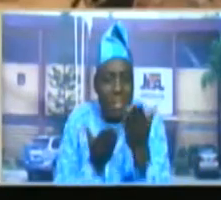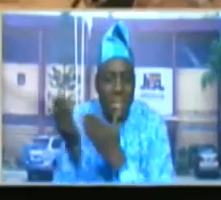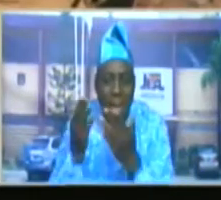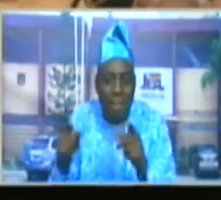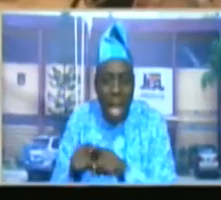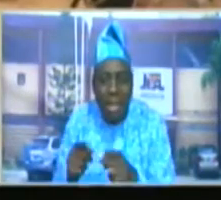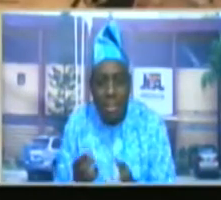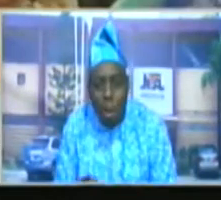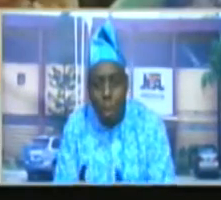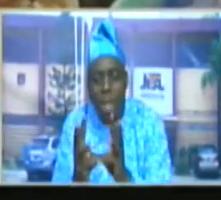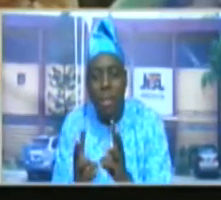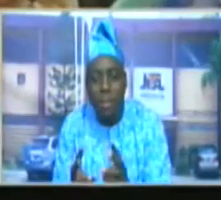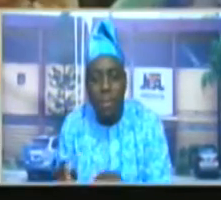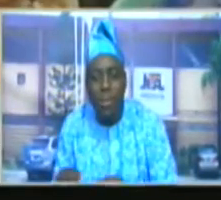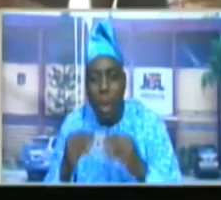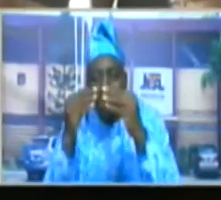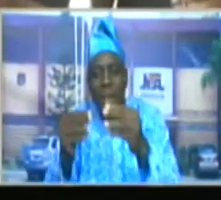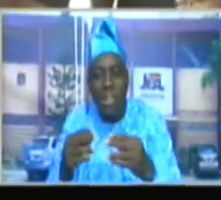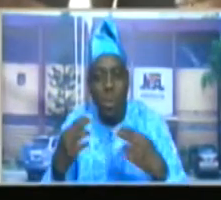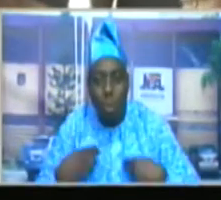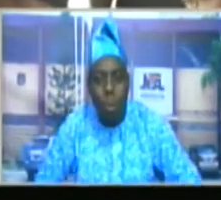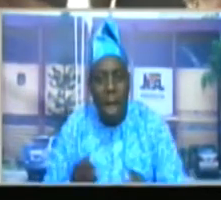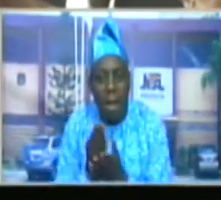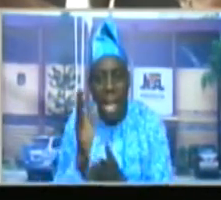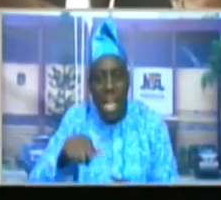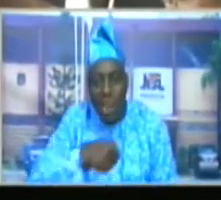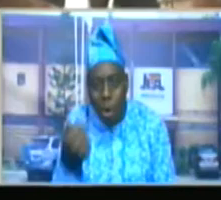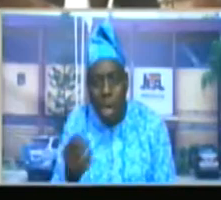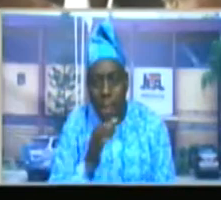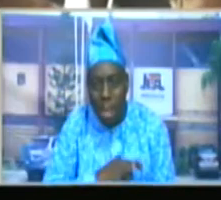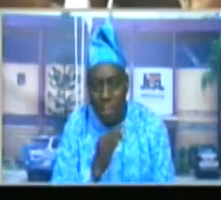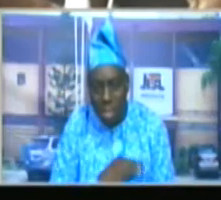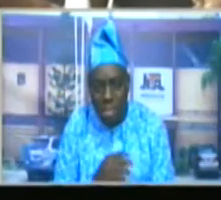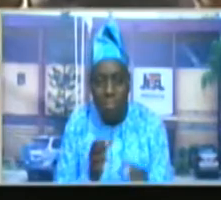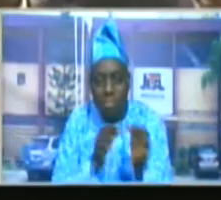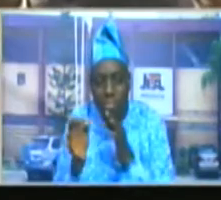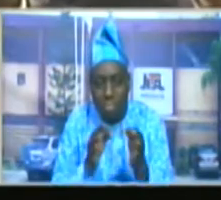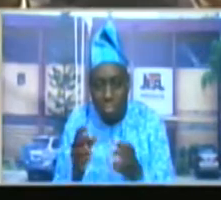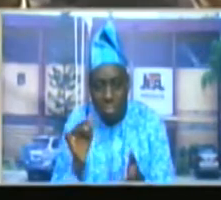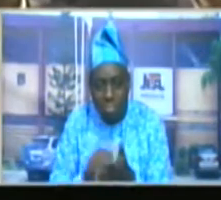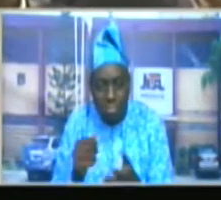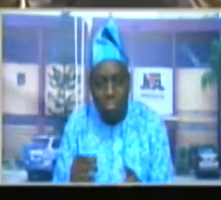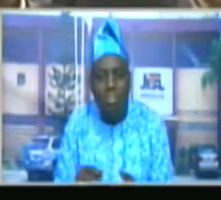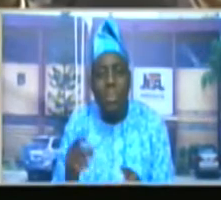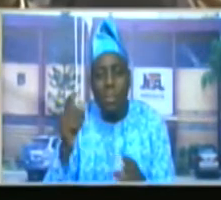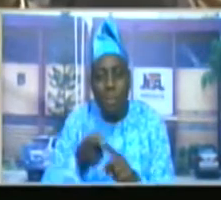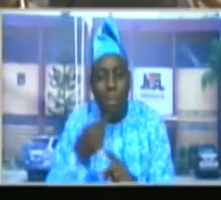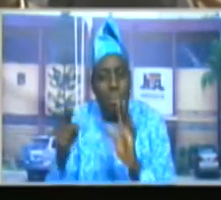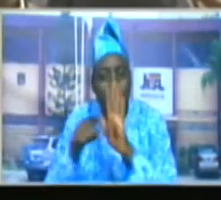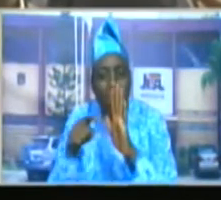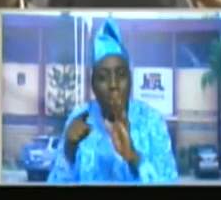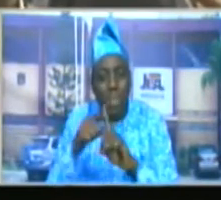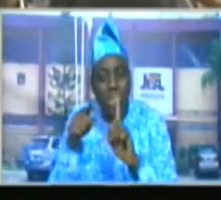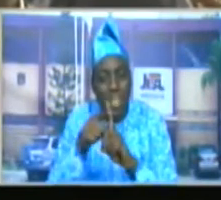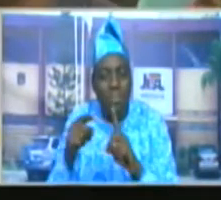vehicle for the advancement of human rights, among other advantages. She however suggested that apart from the positive aspect of the